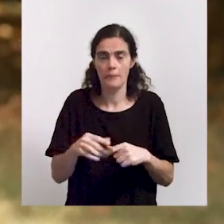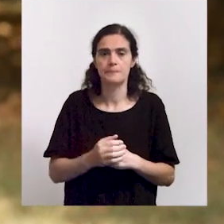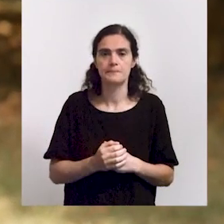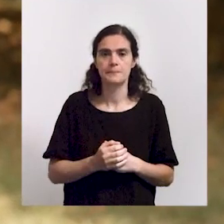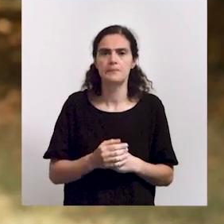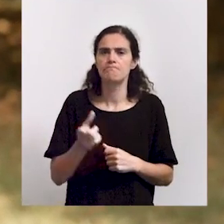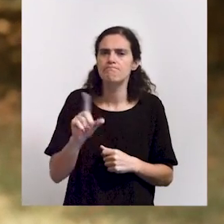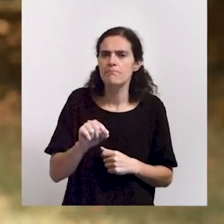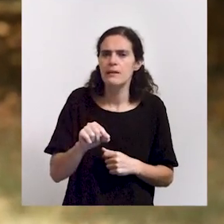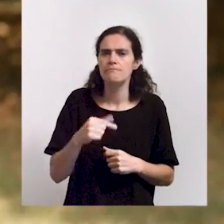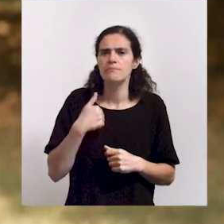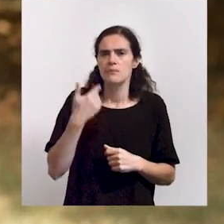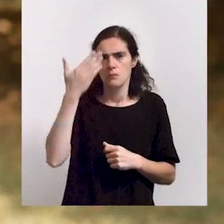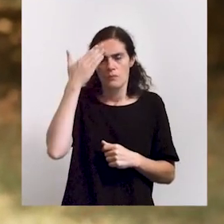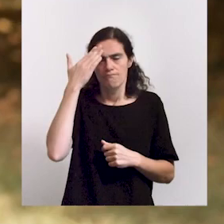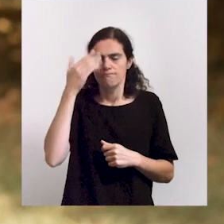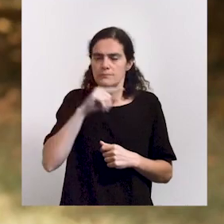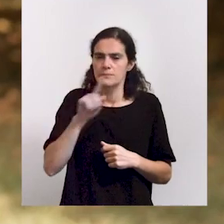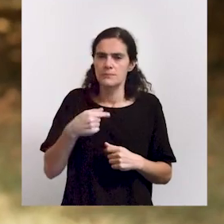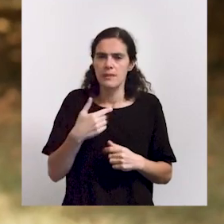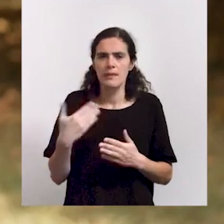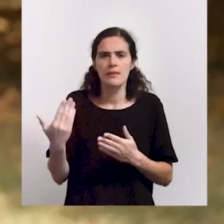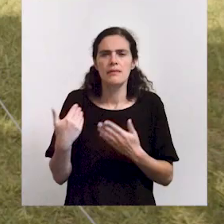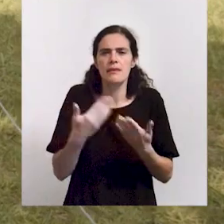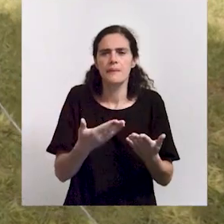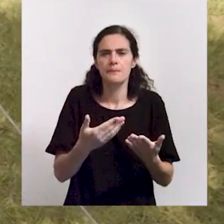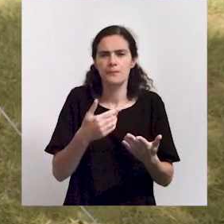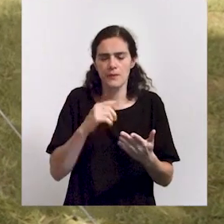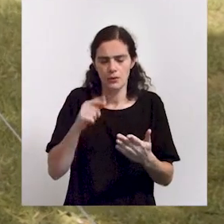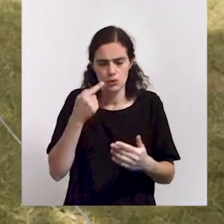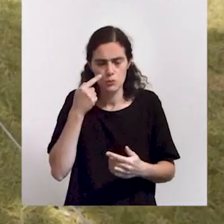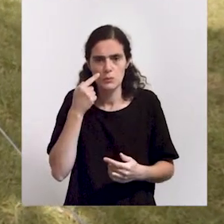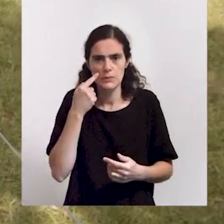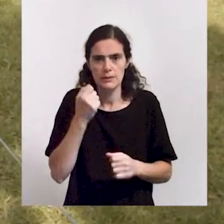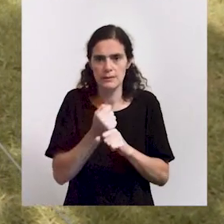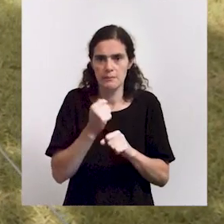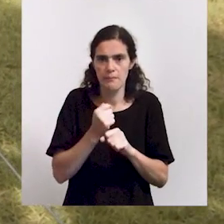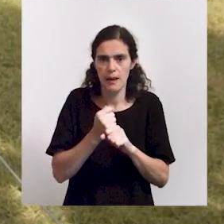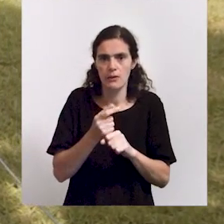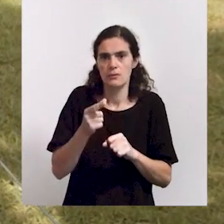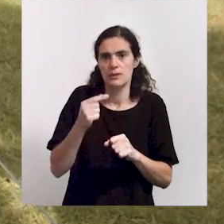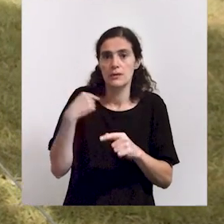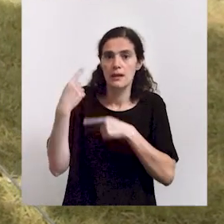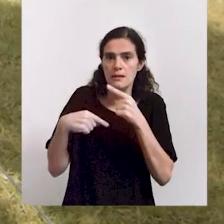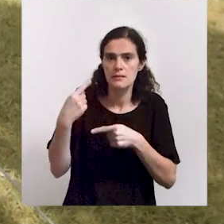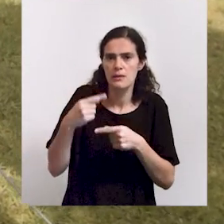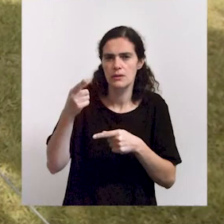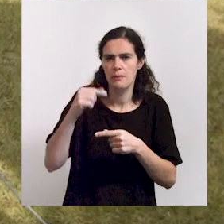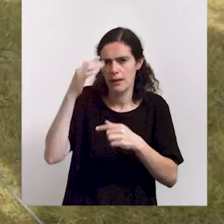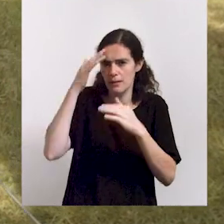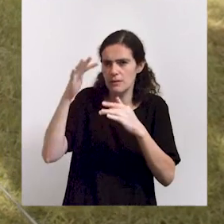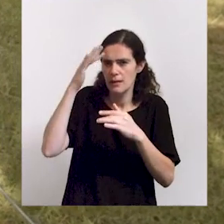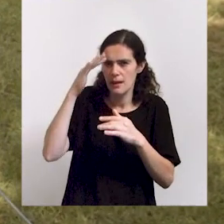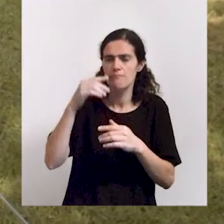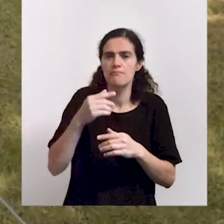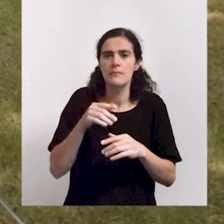I think bringing, when you experience the work, the tradition and the mythology of